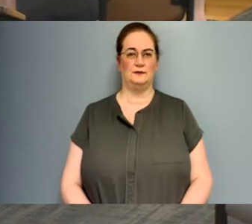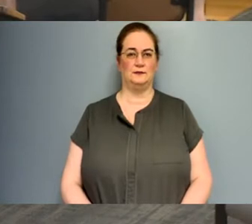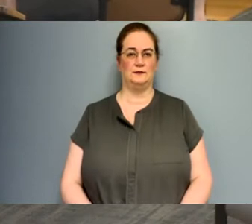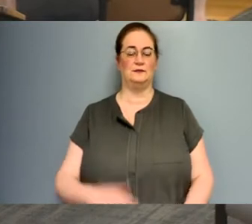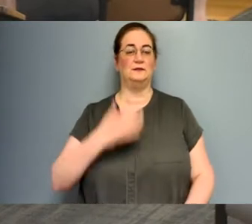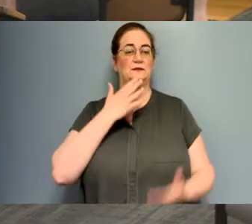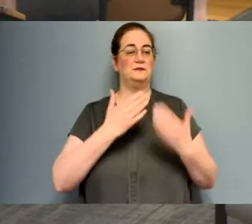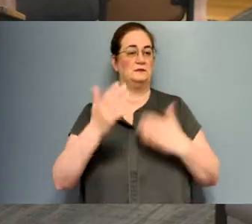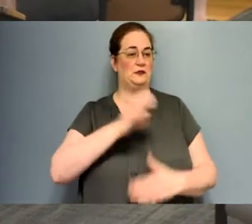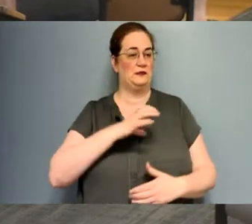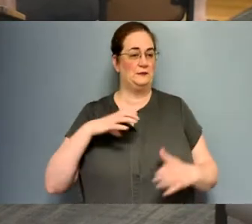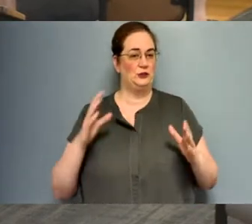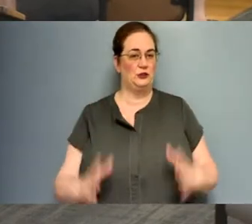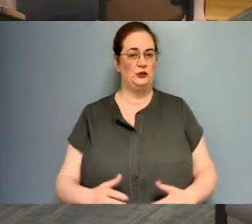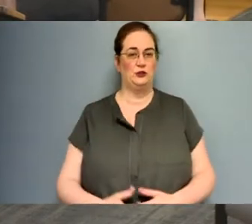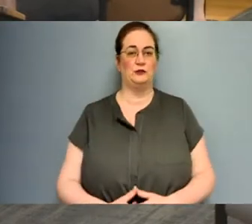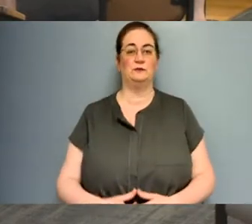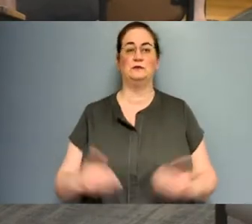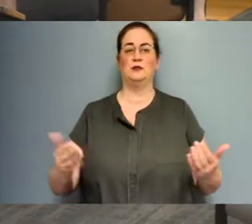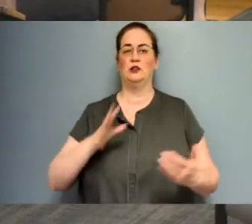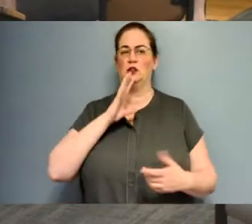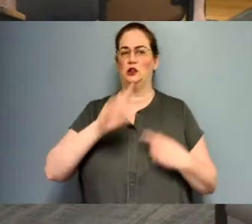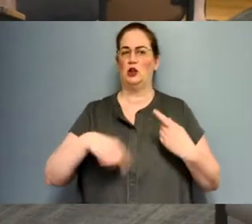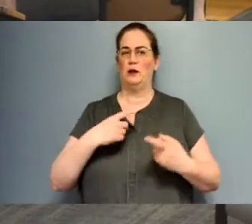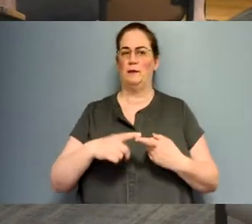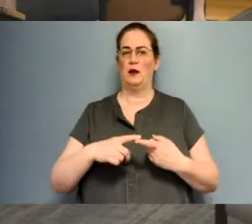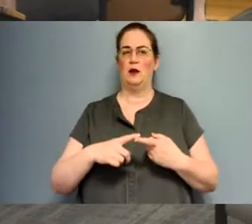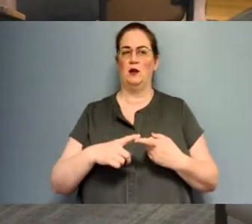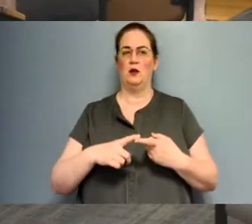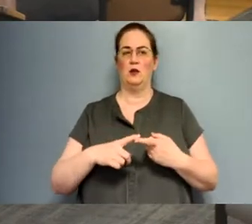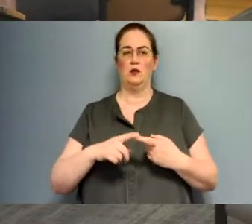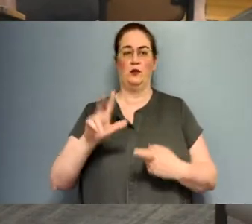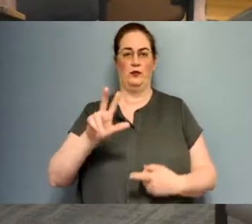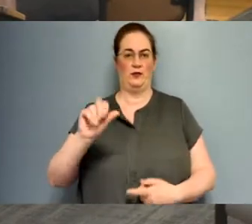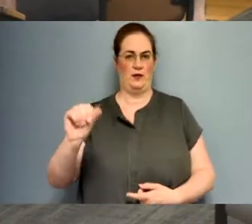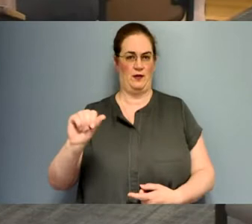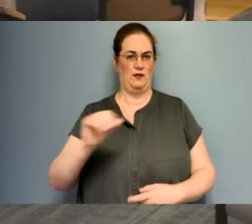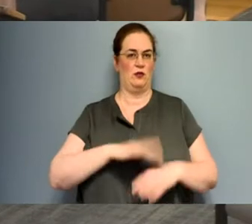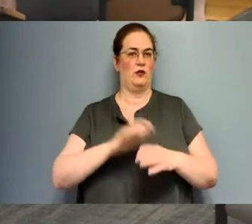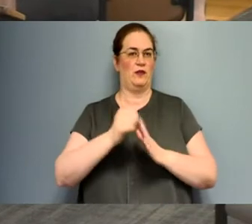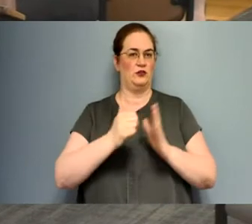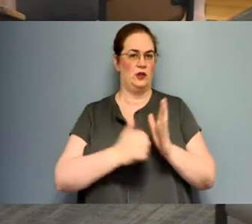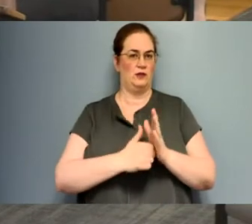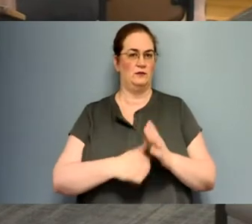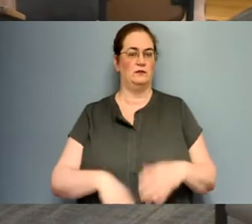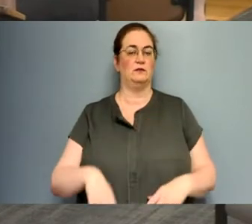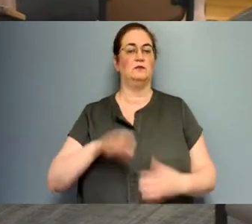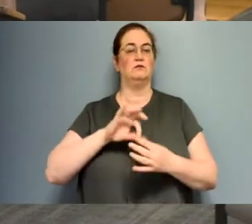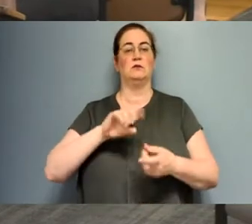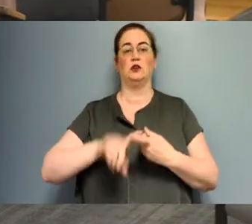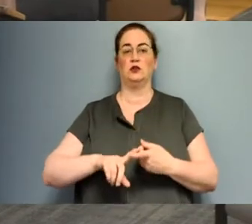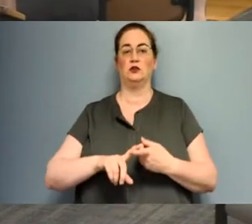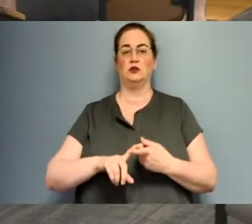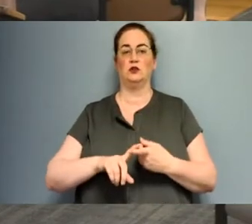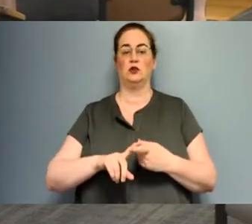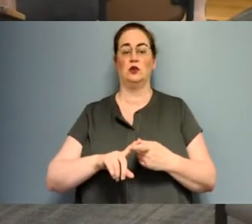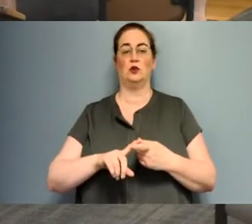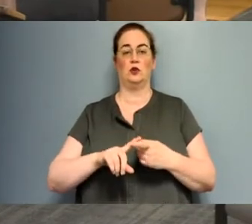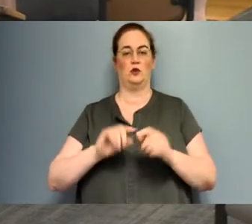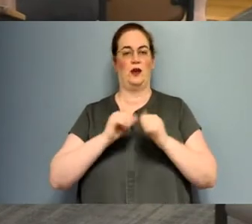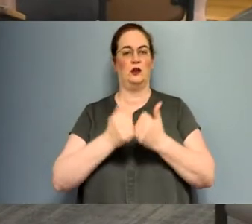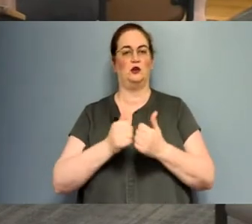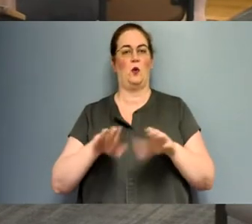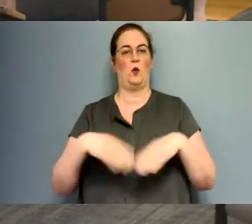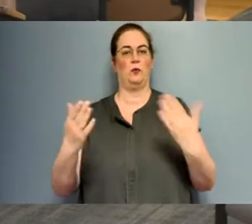Morning, commissioners. I'm here to talk about the item 3A on the agenda regarding the agency open records